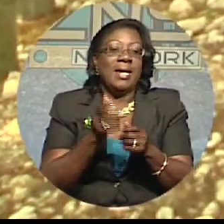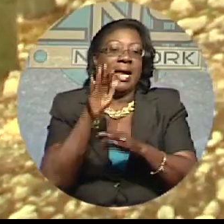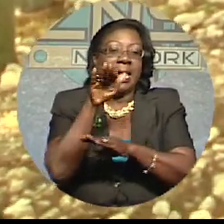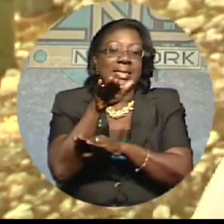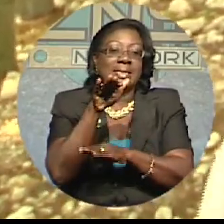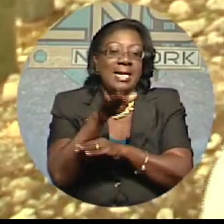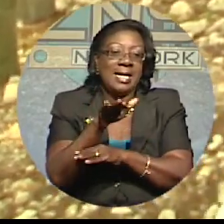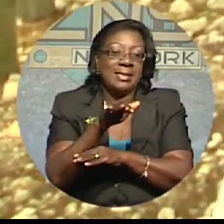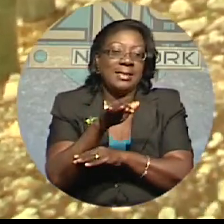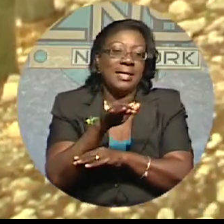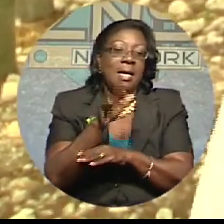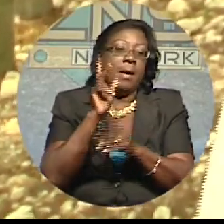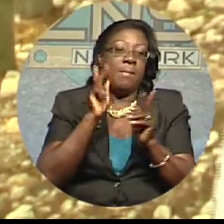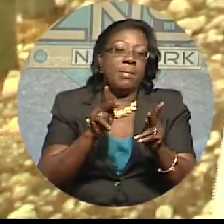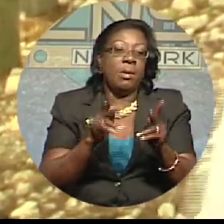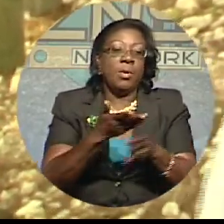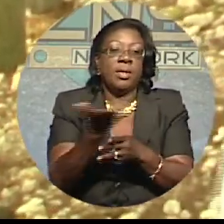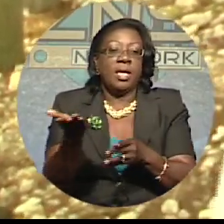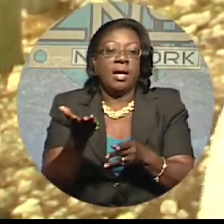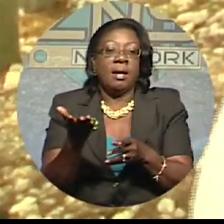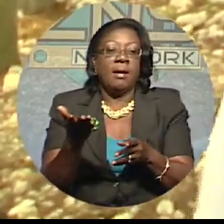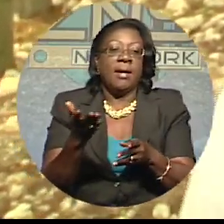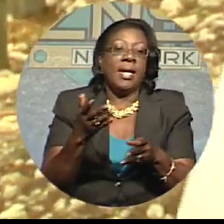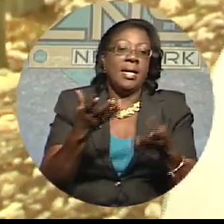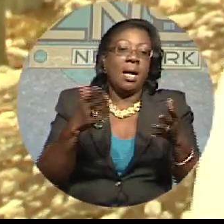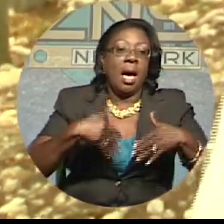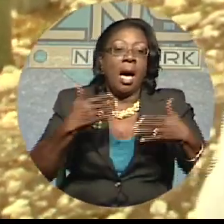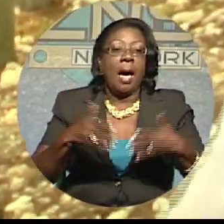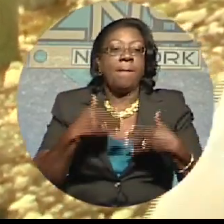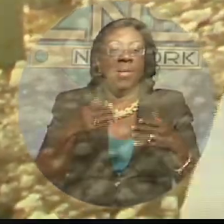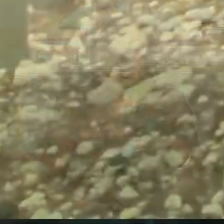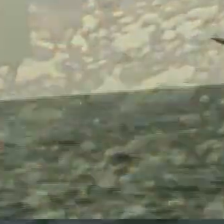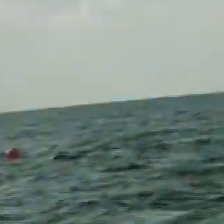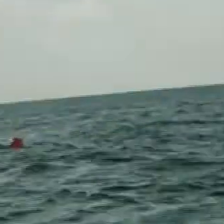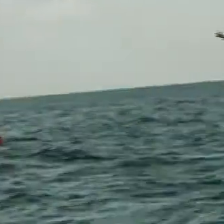around the Fish Fry area. Everybody's in the festive mood.